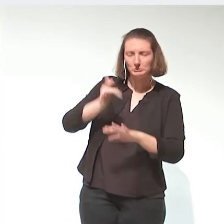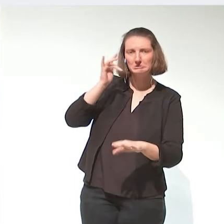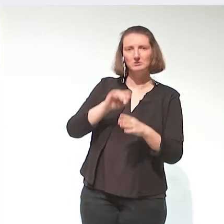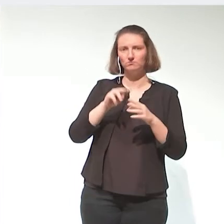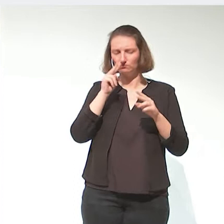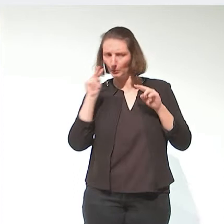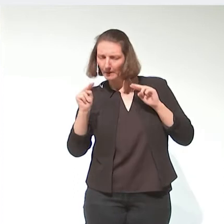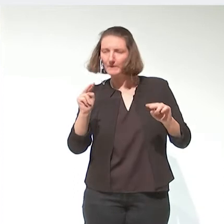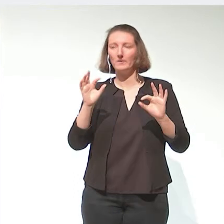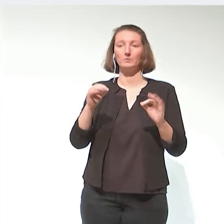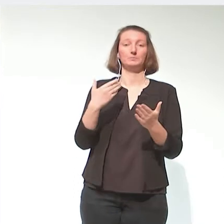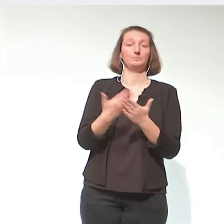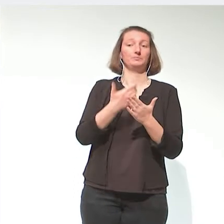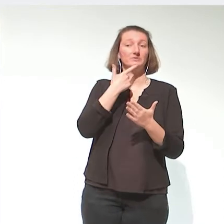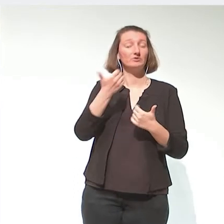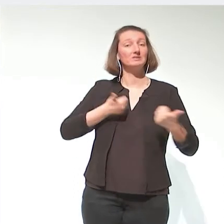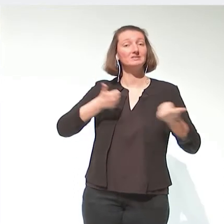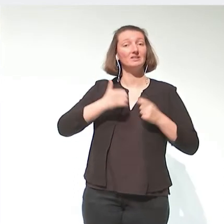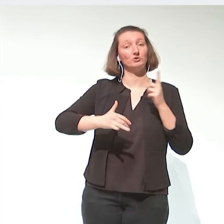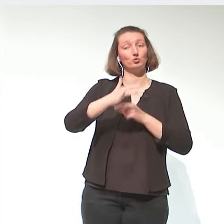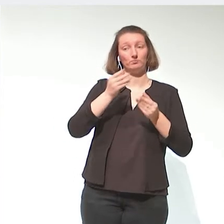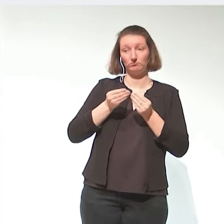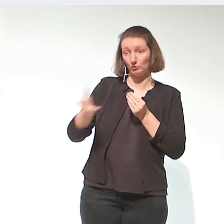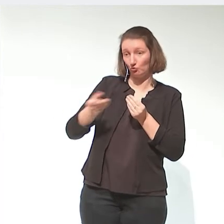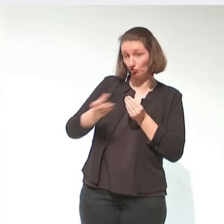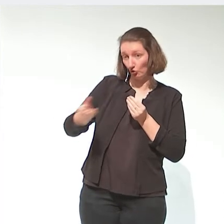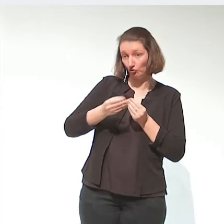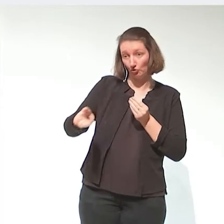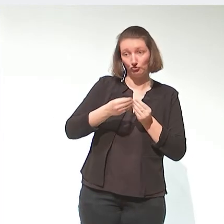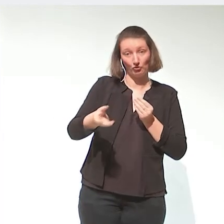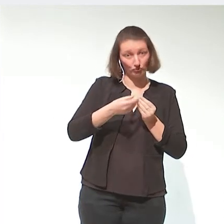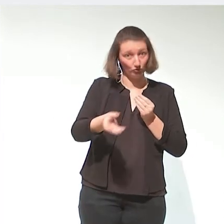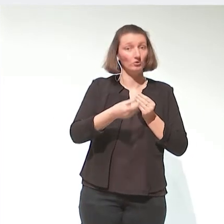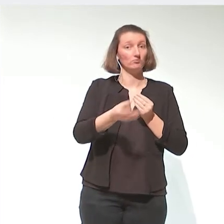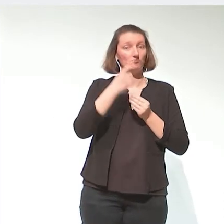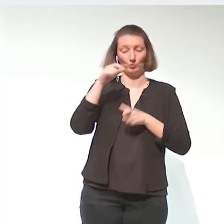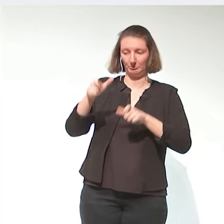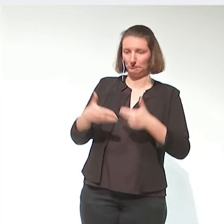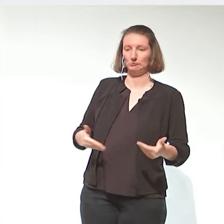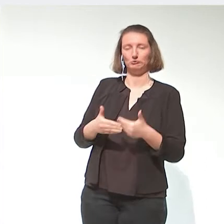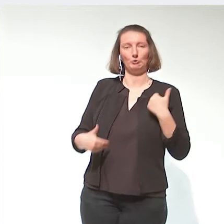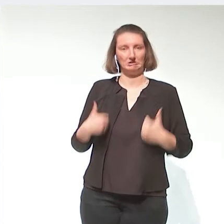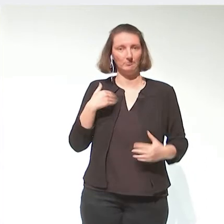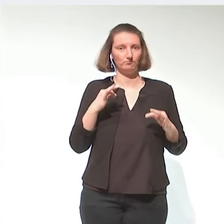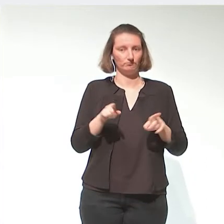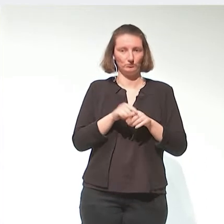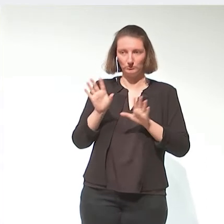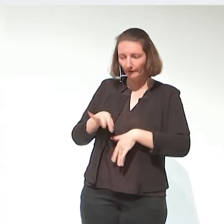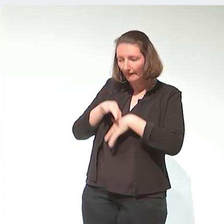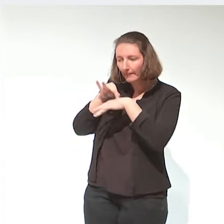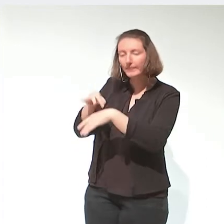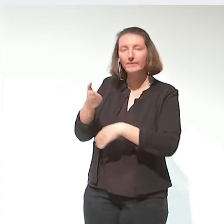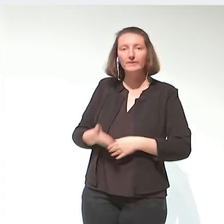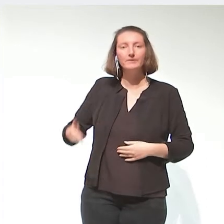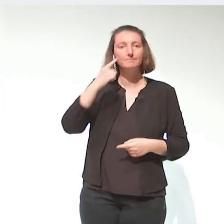disabilities, bring them into learning and guide them through the entire learning process. For that,